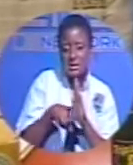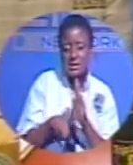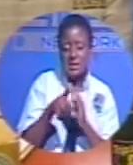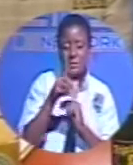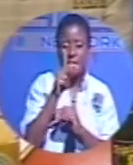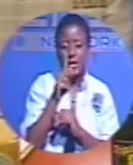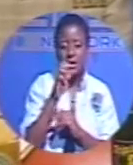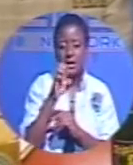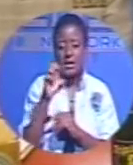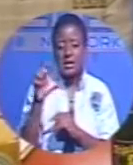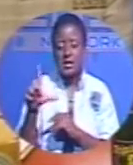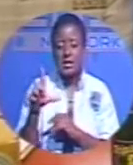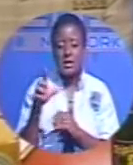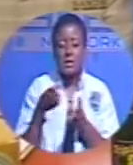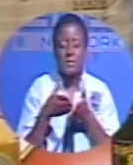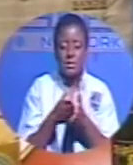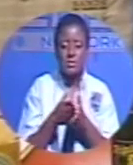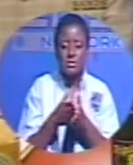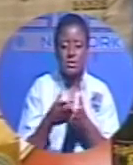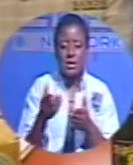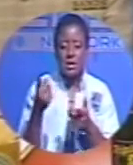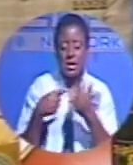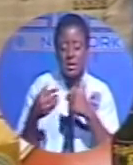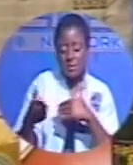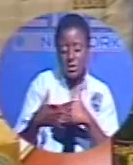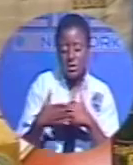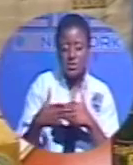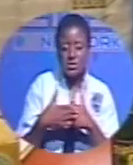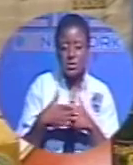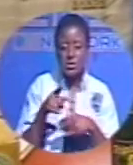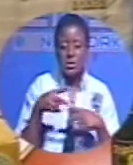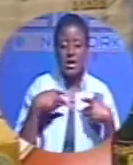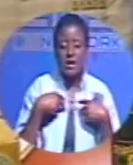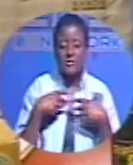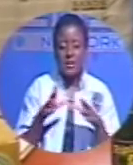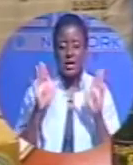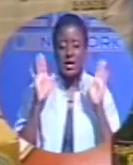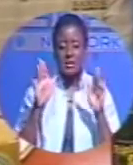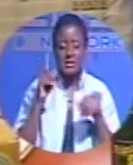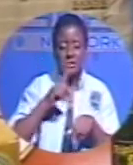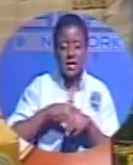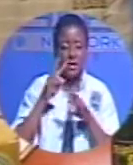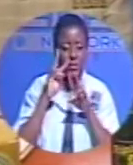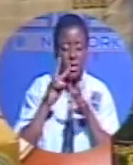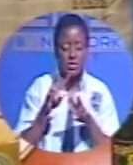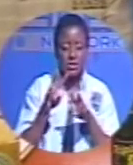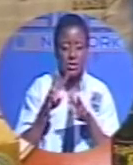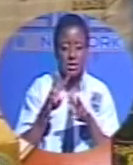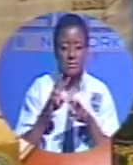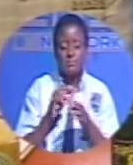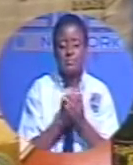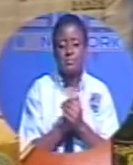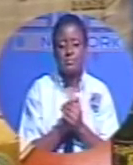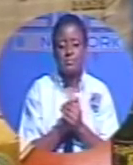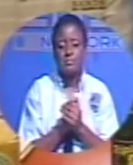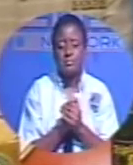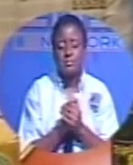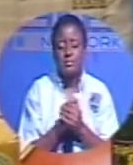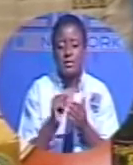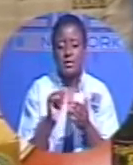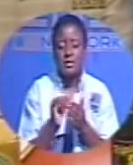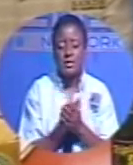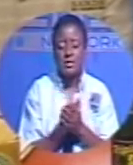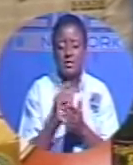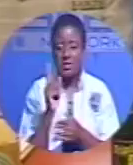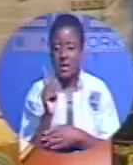an excellent time in watching these races, and then all of these loudmouth people who believe they can scull come out, and there